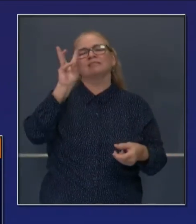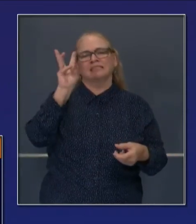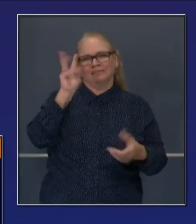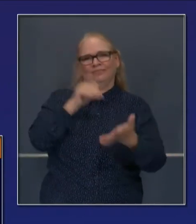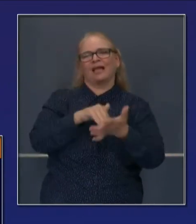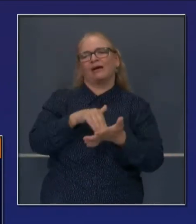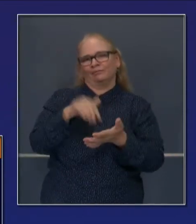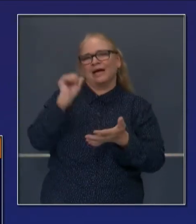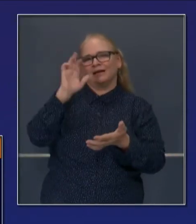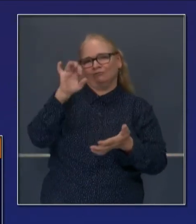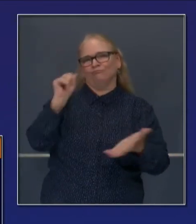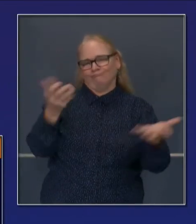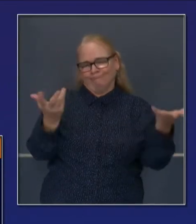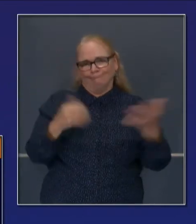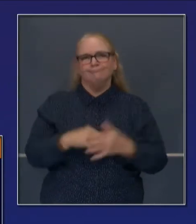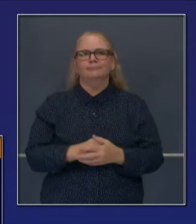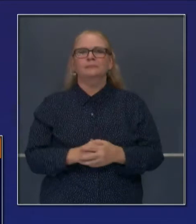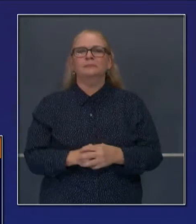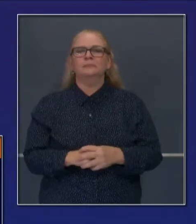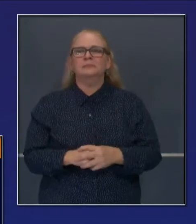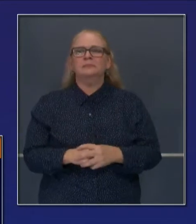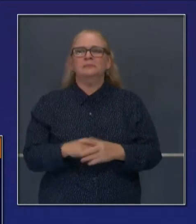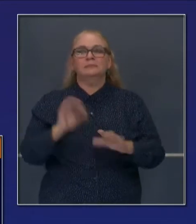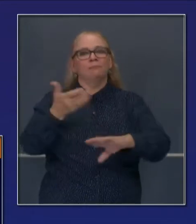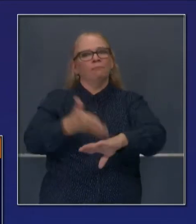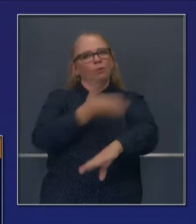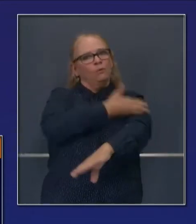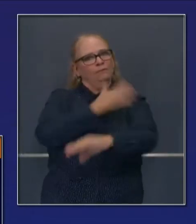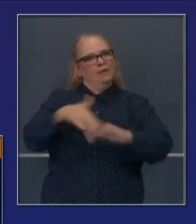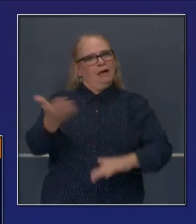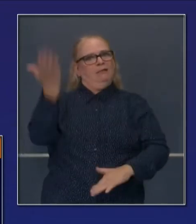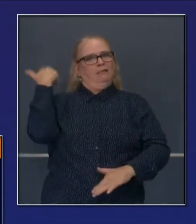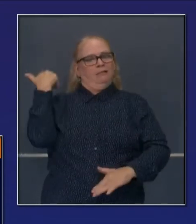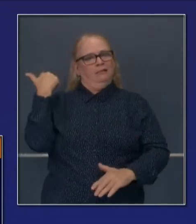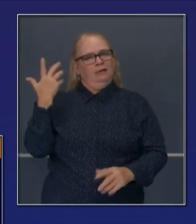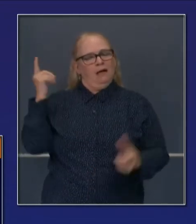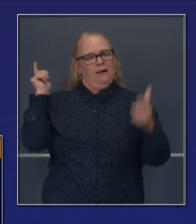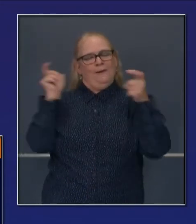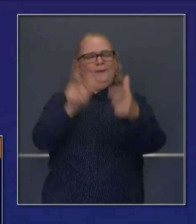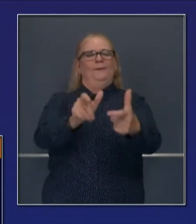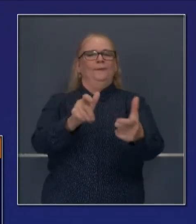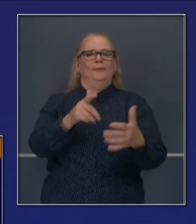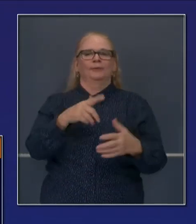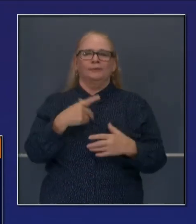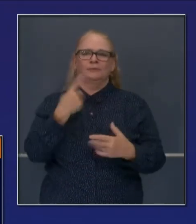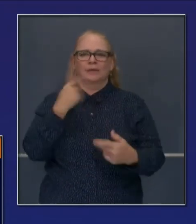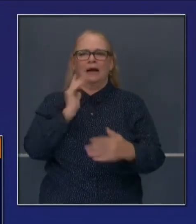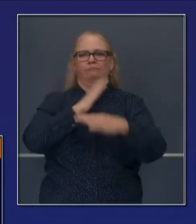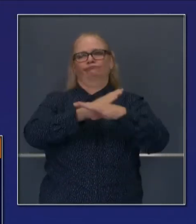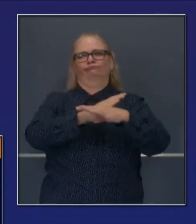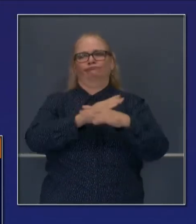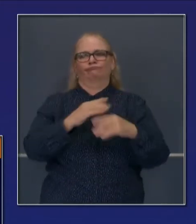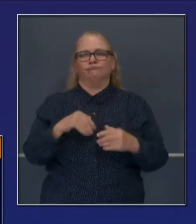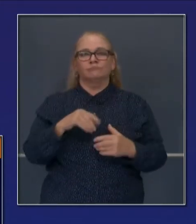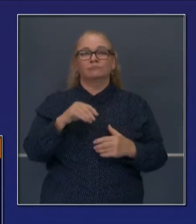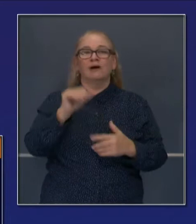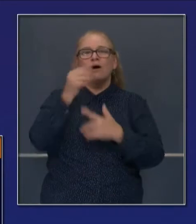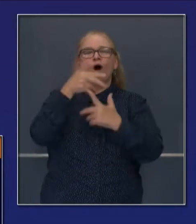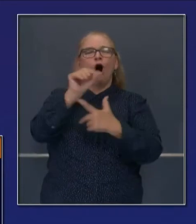nonetheless, real containment in this space. I mentioned a moment ago the August complex, 45% contained in